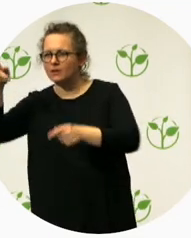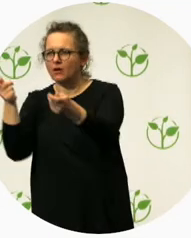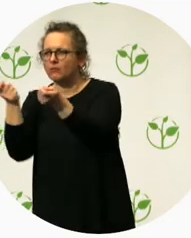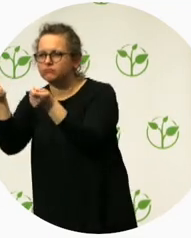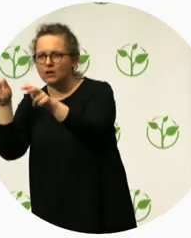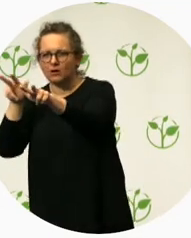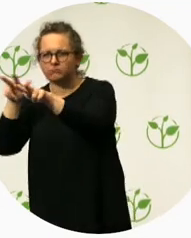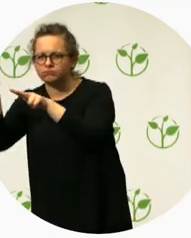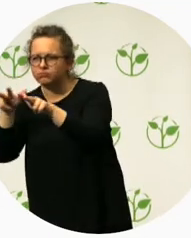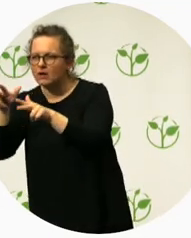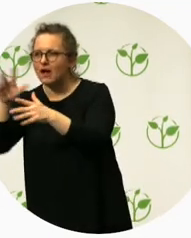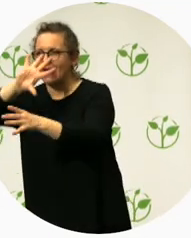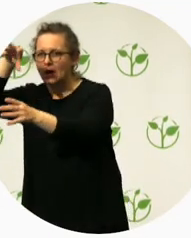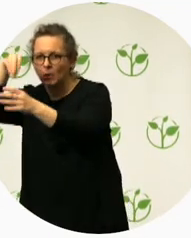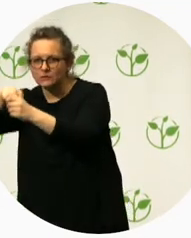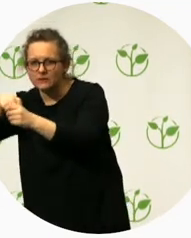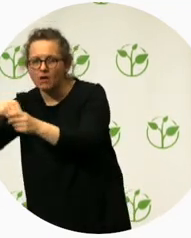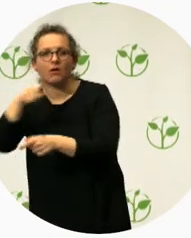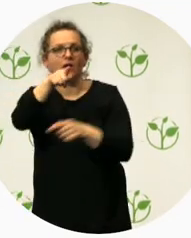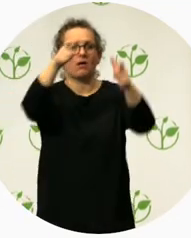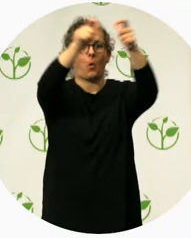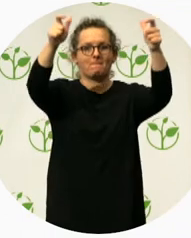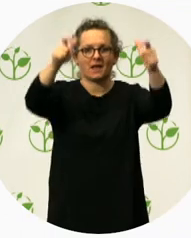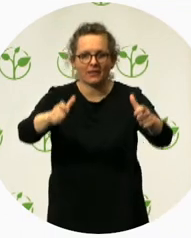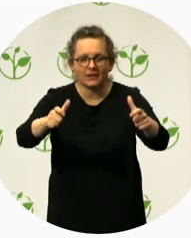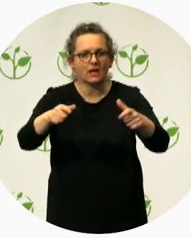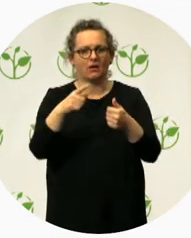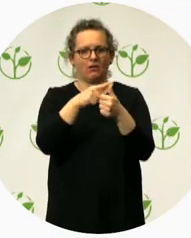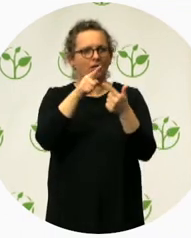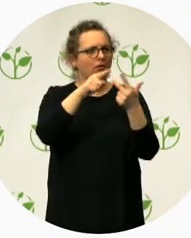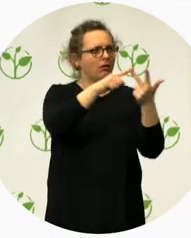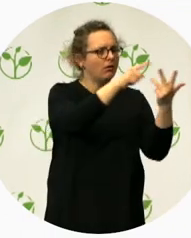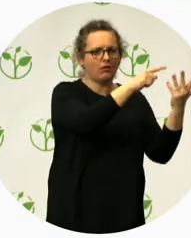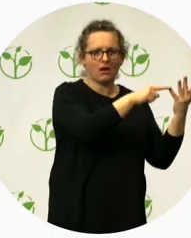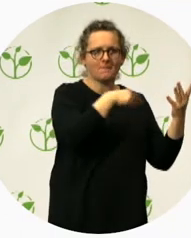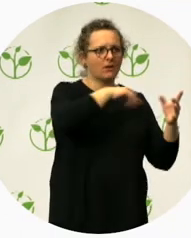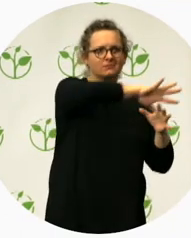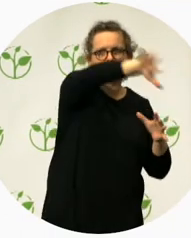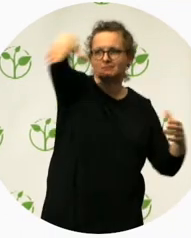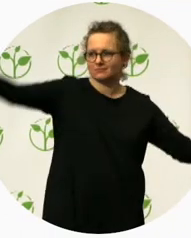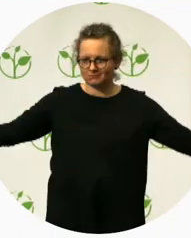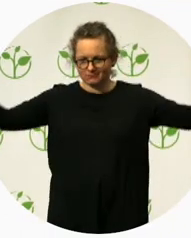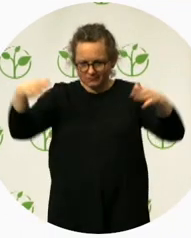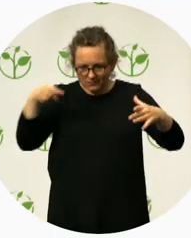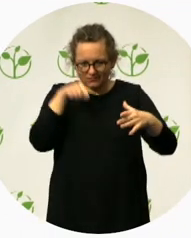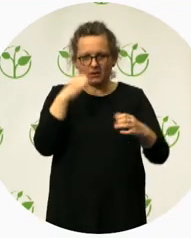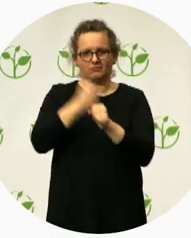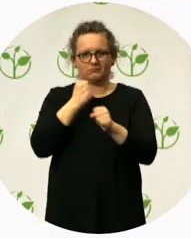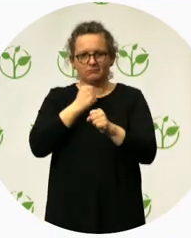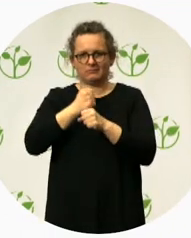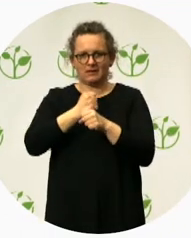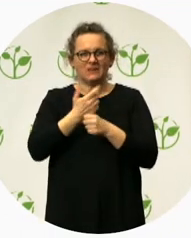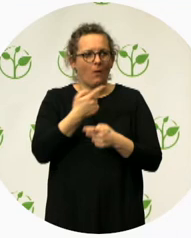we have to involve everyone. We have to be willing to observe our attitudes,